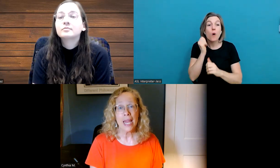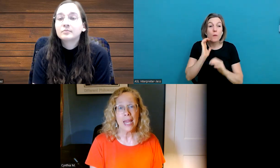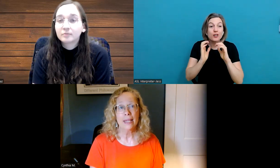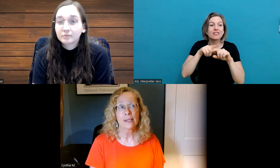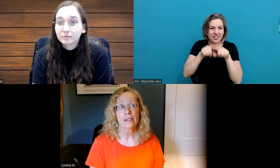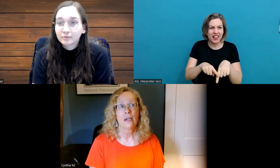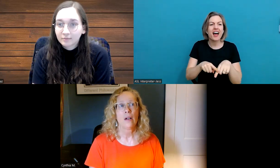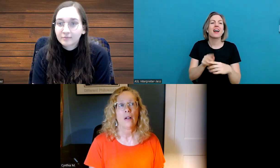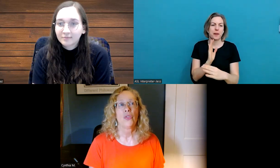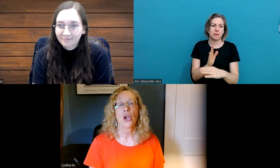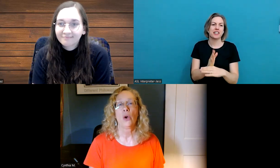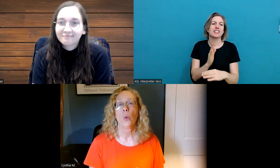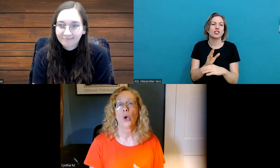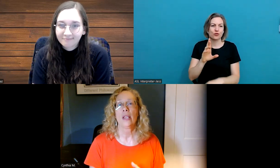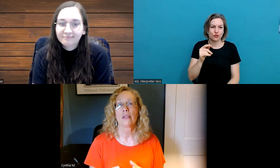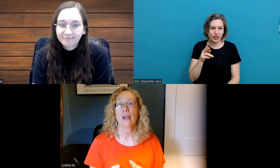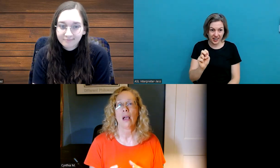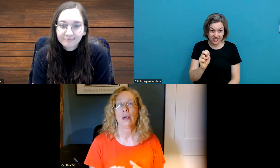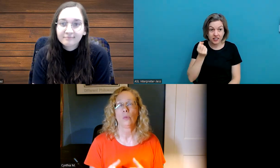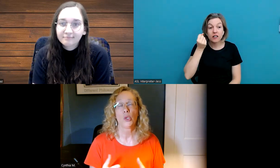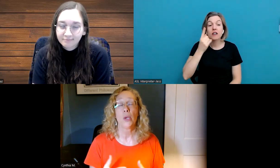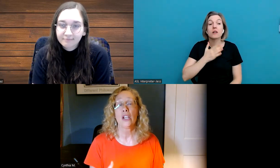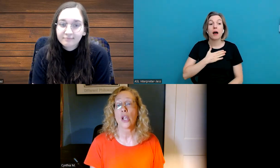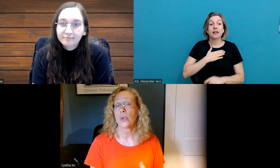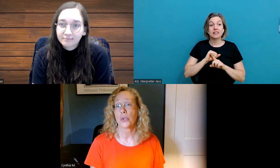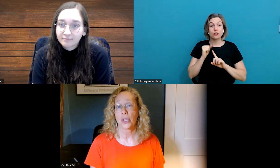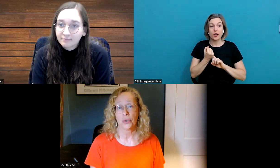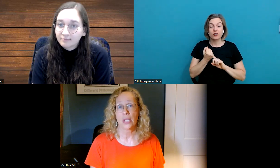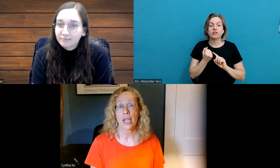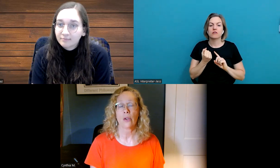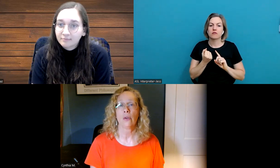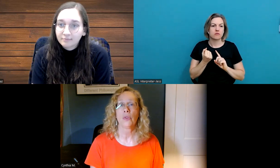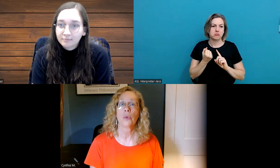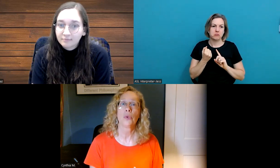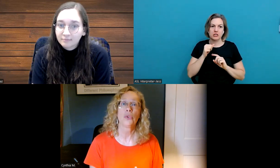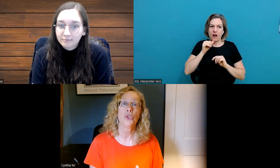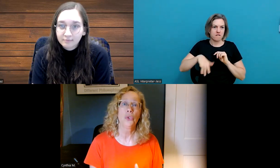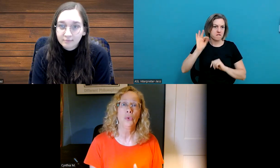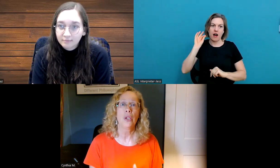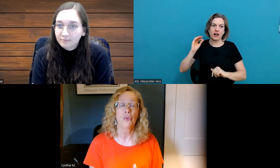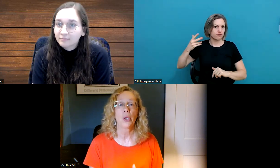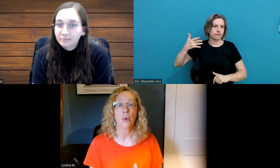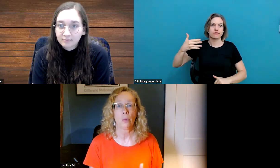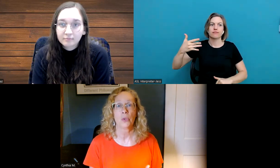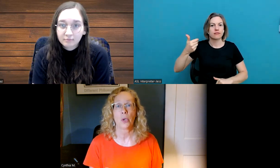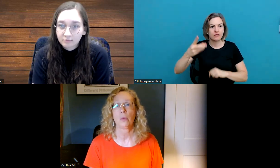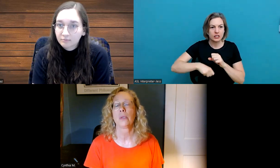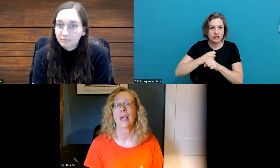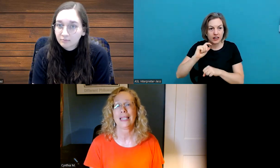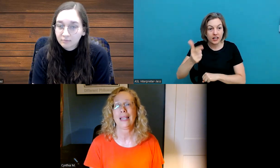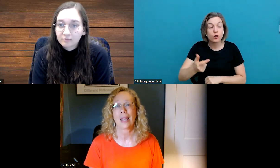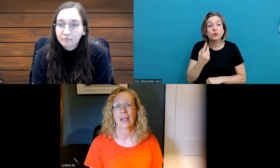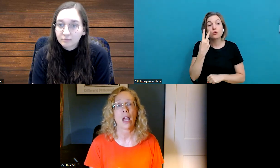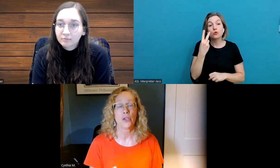my case, there was, which we didn't know until years later, there were 2 different chromosomes in